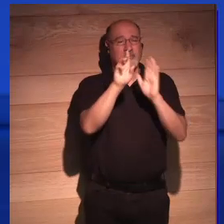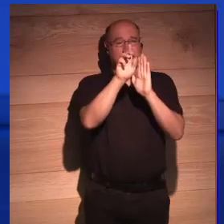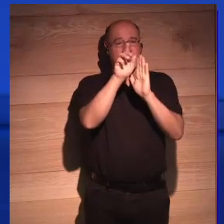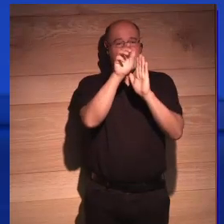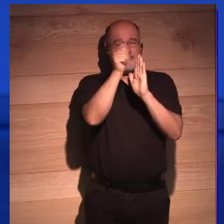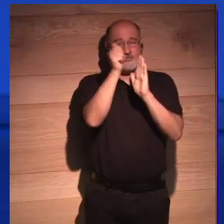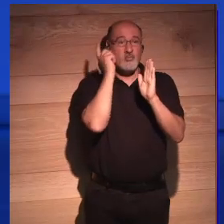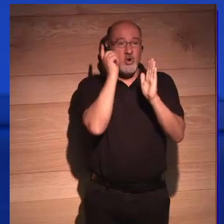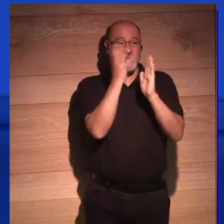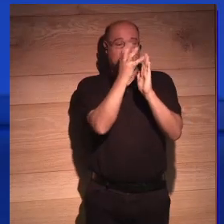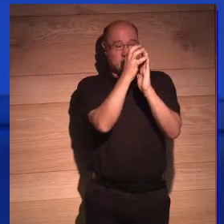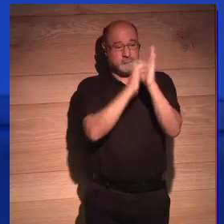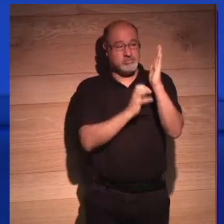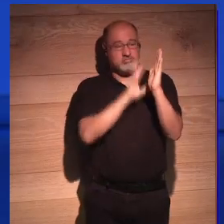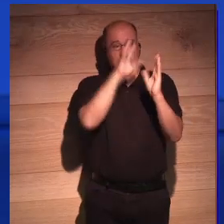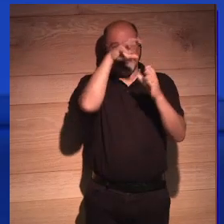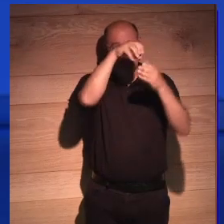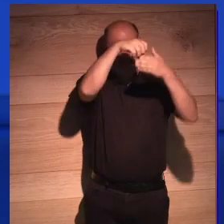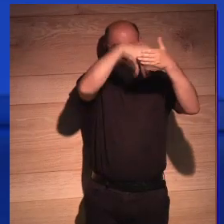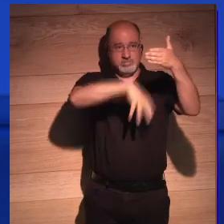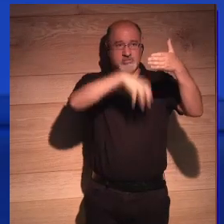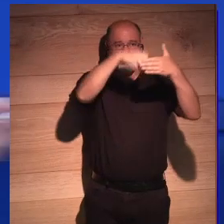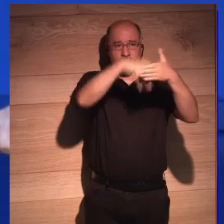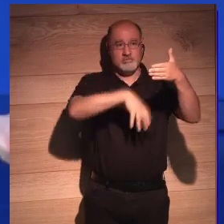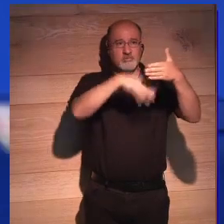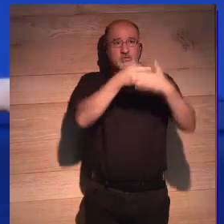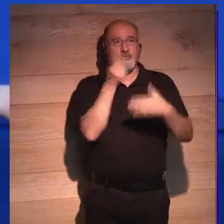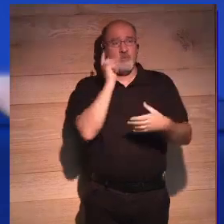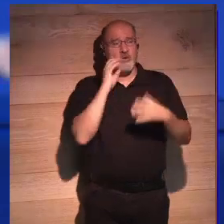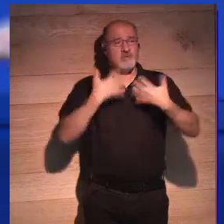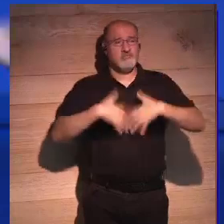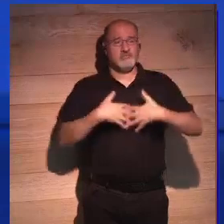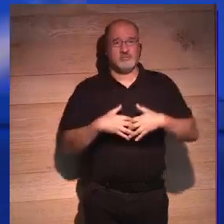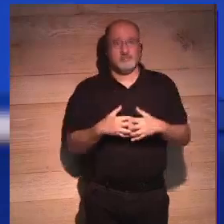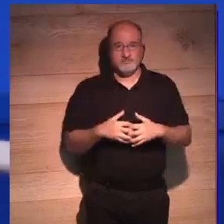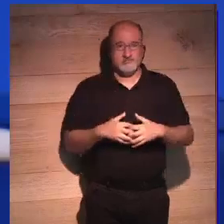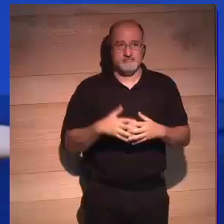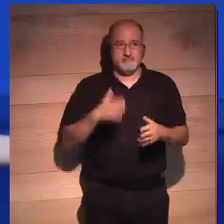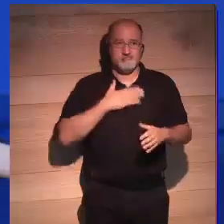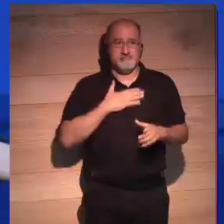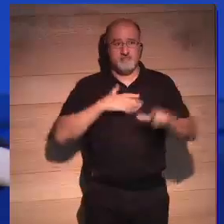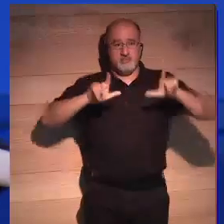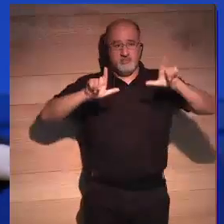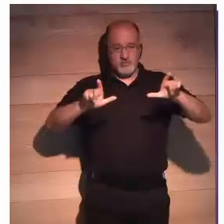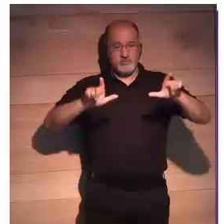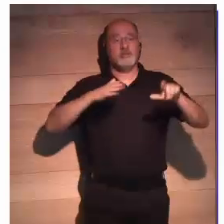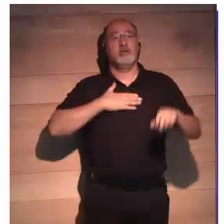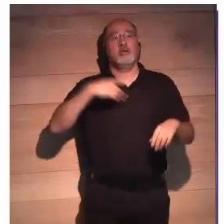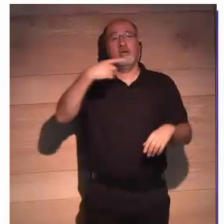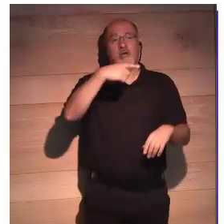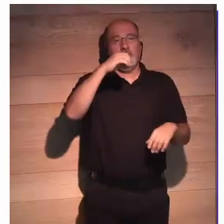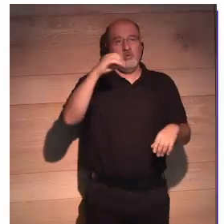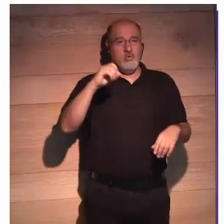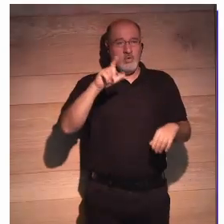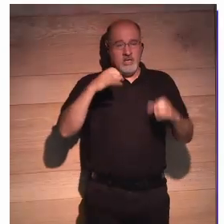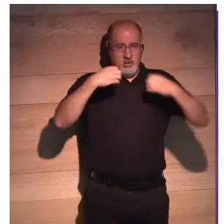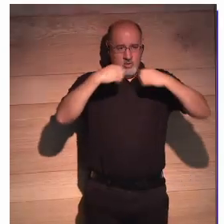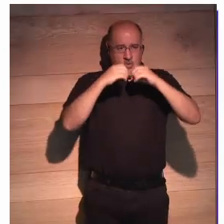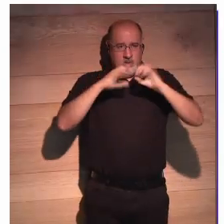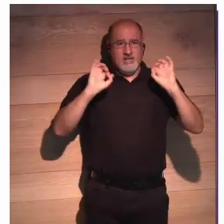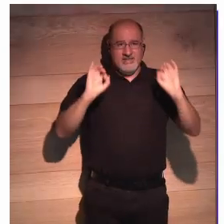main difference. And here's something really obvious. It doesn't just happen in a rectangle. You feel like